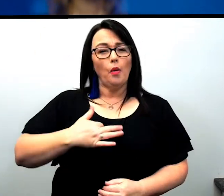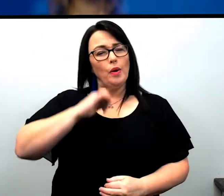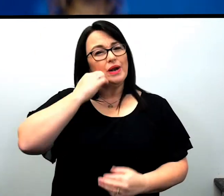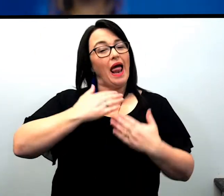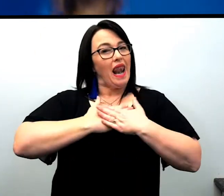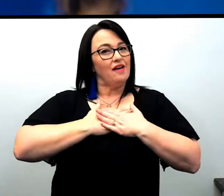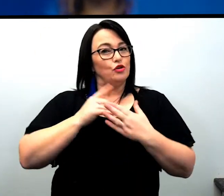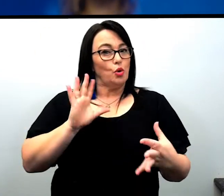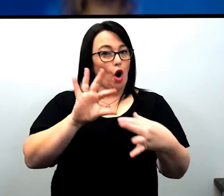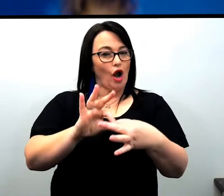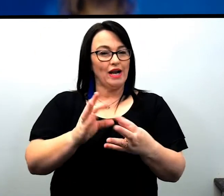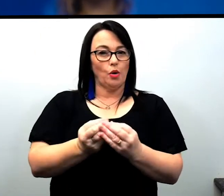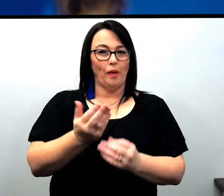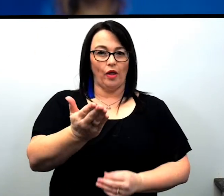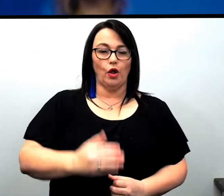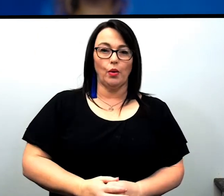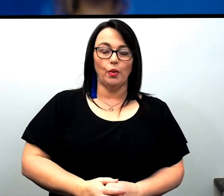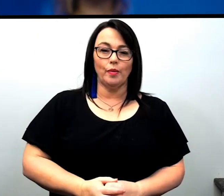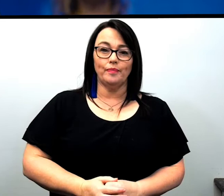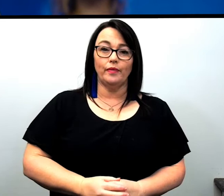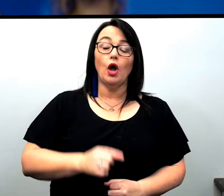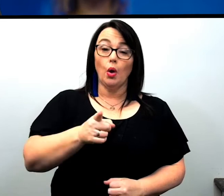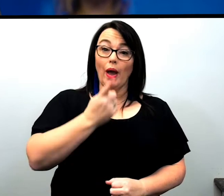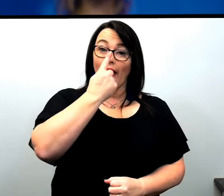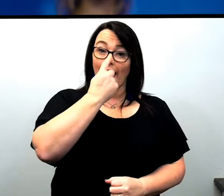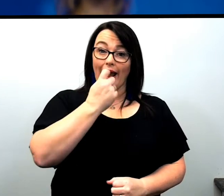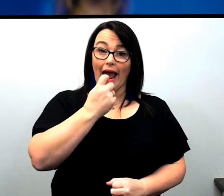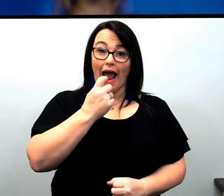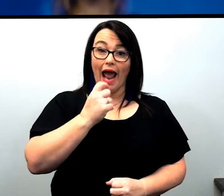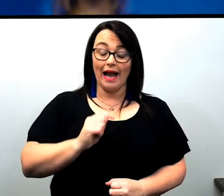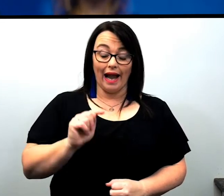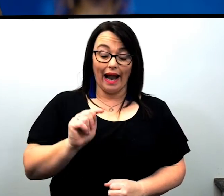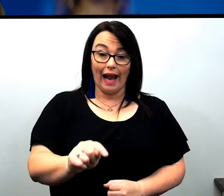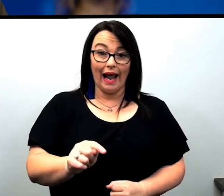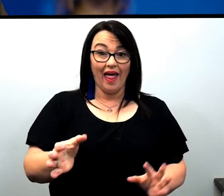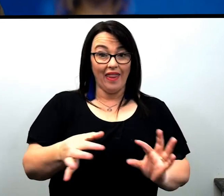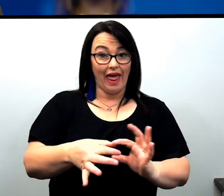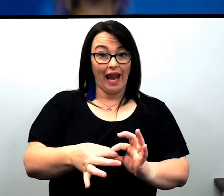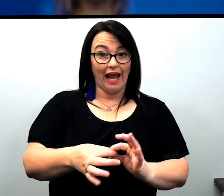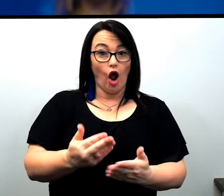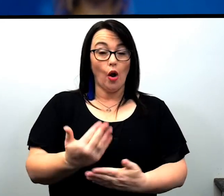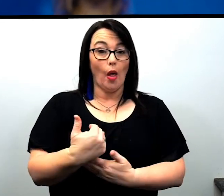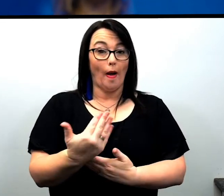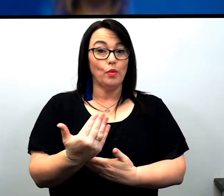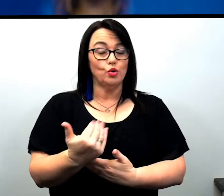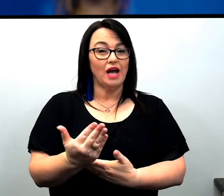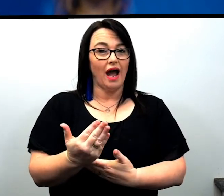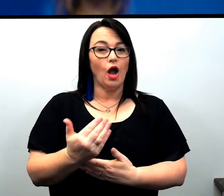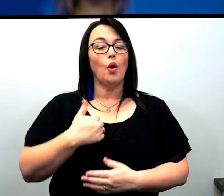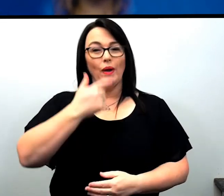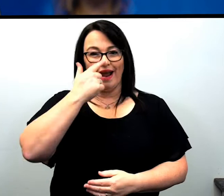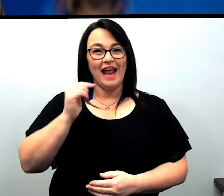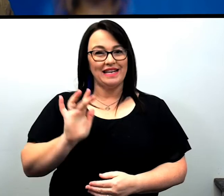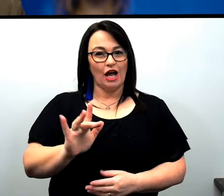fact, if you're tuning in, you can click the link that's coming up on the chat there, and that just enables us to get in touch with